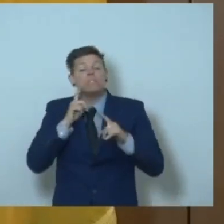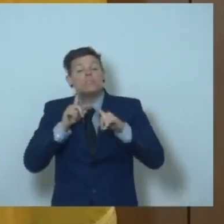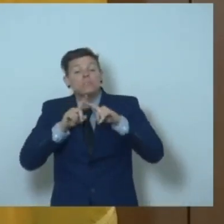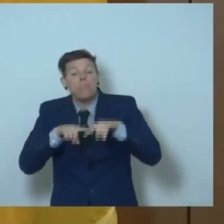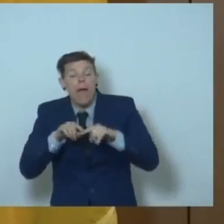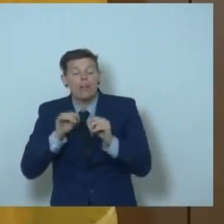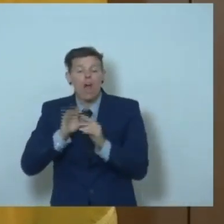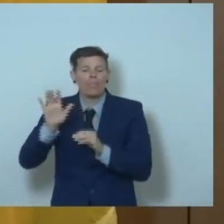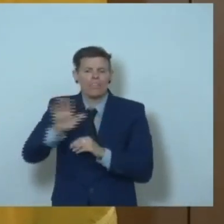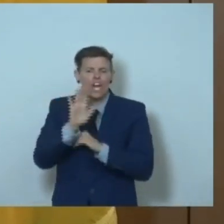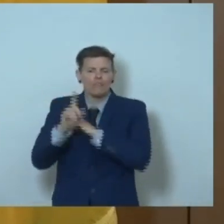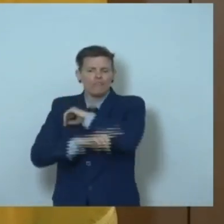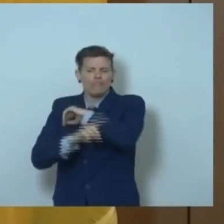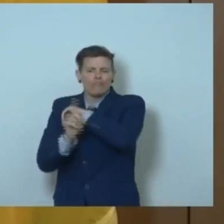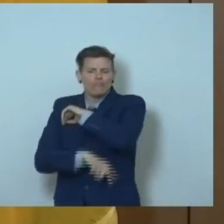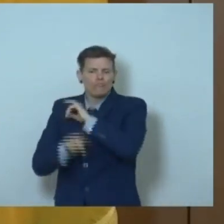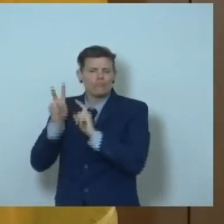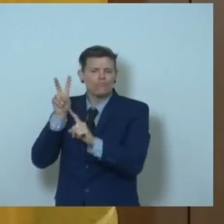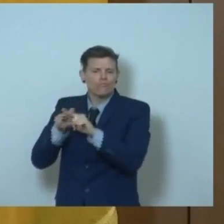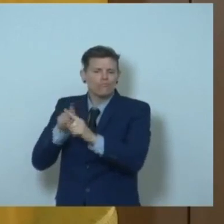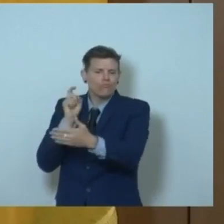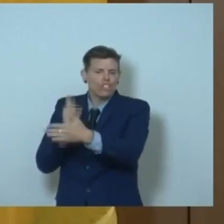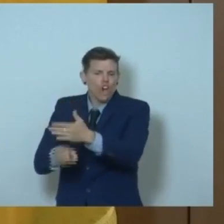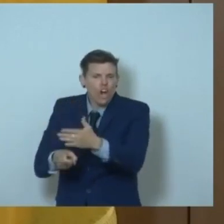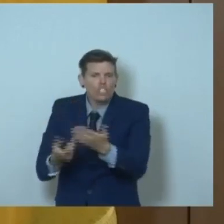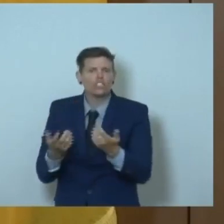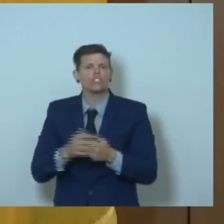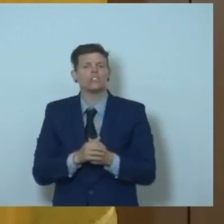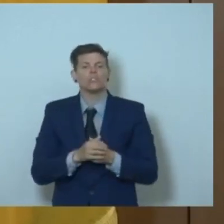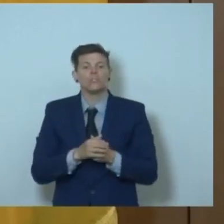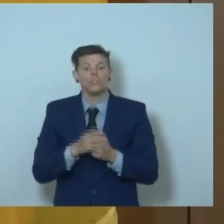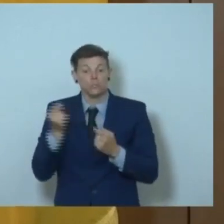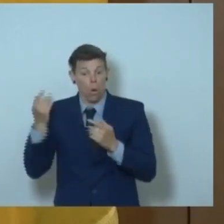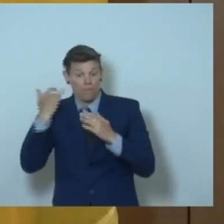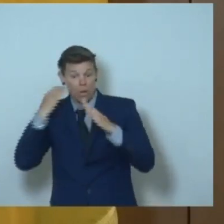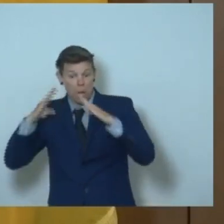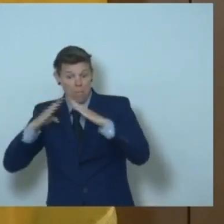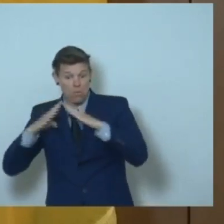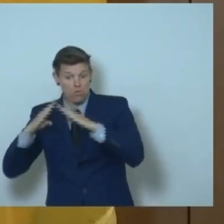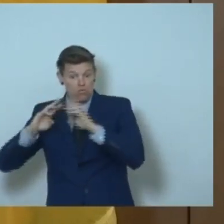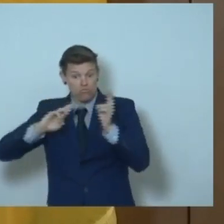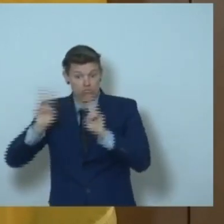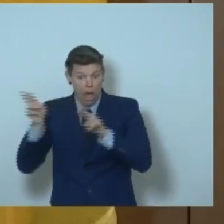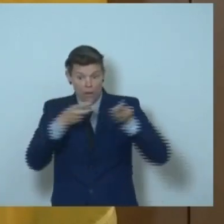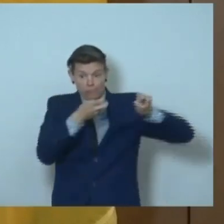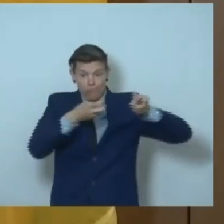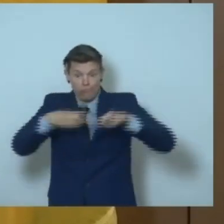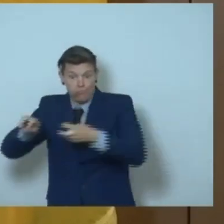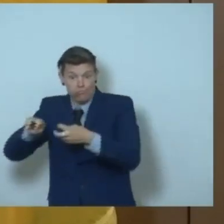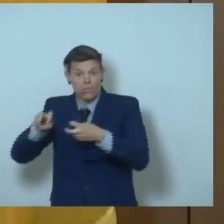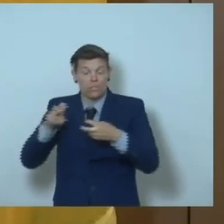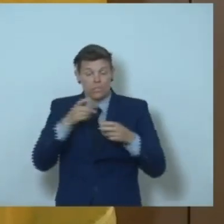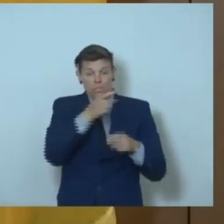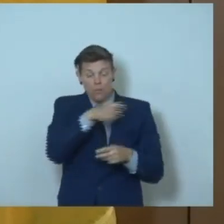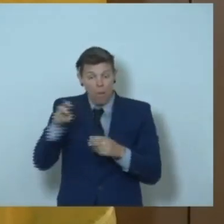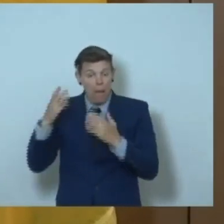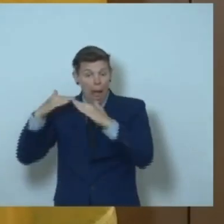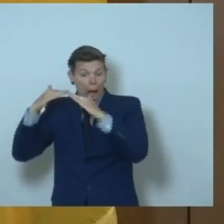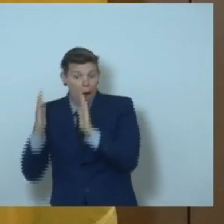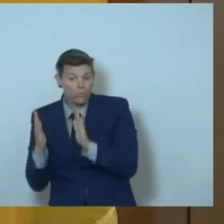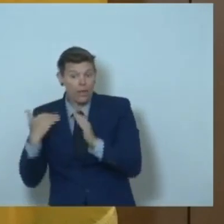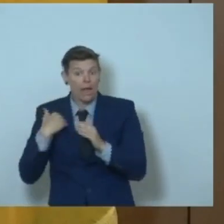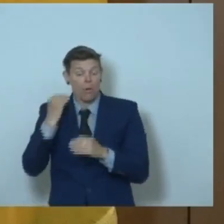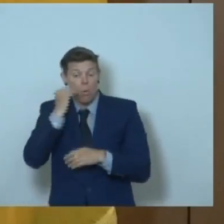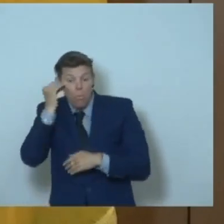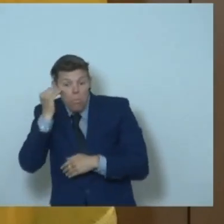depends on whether there's any reliable community support and housing that would also be available and safe. And we